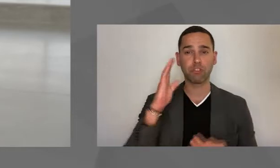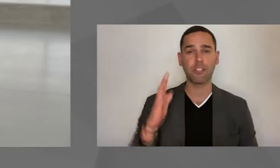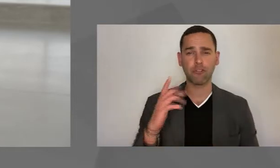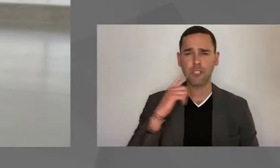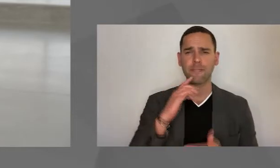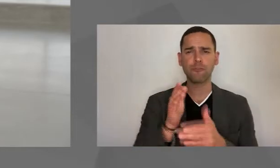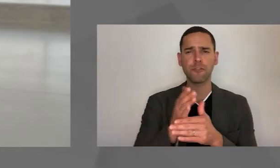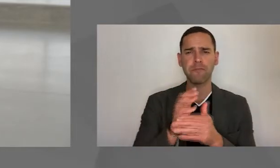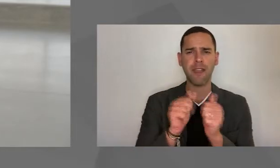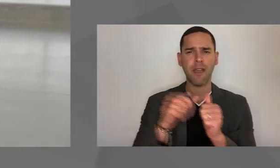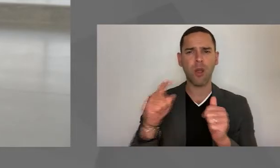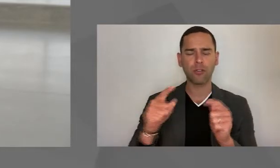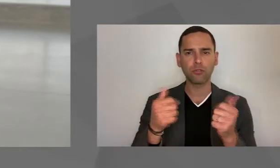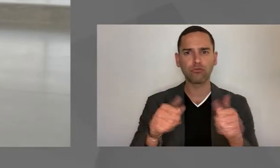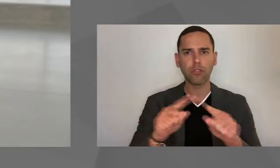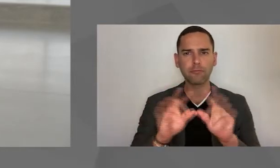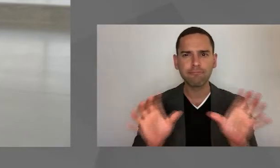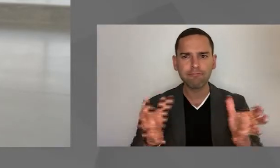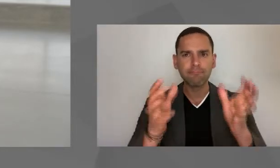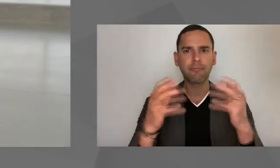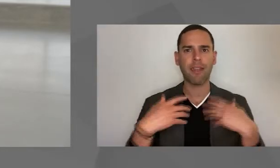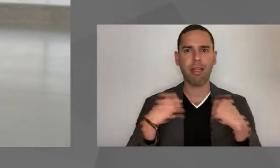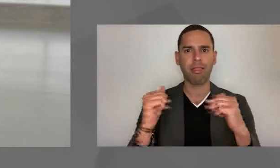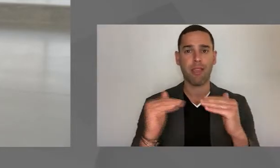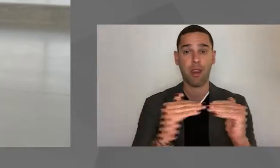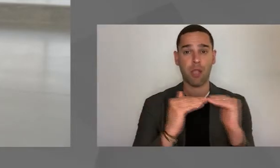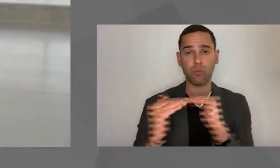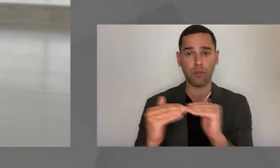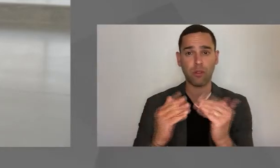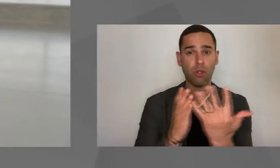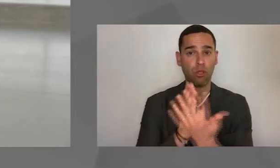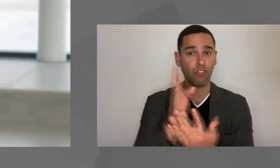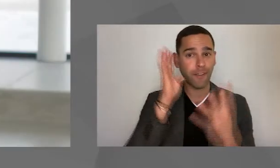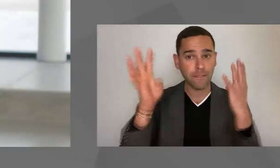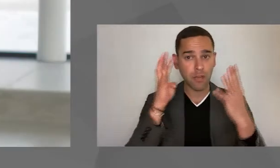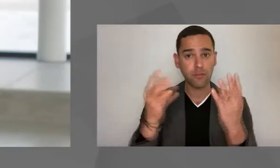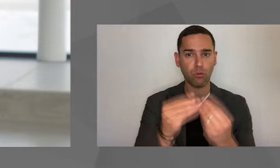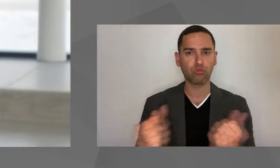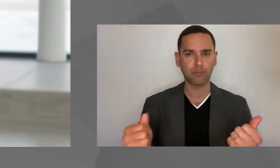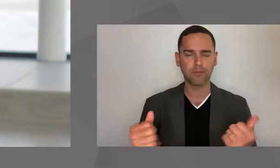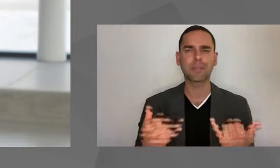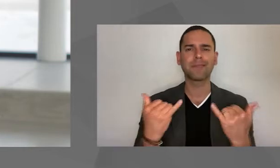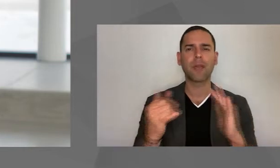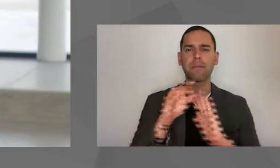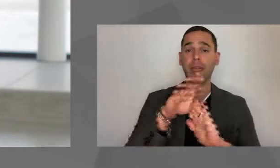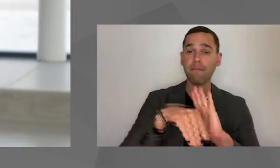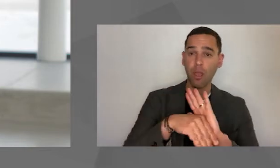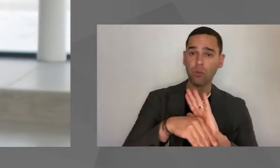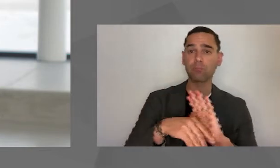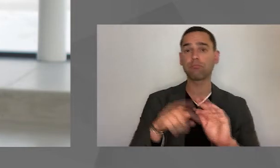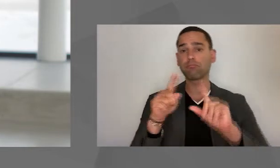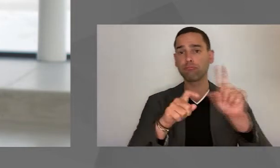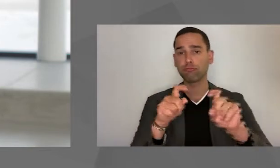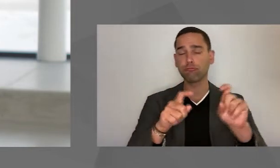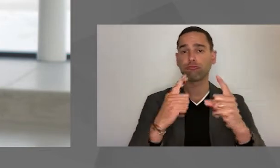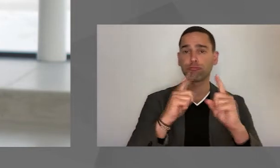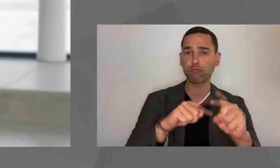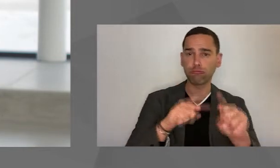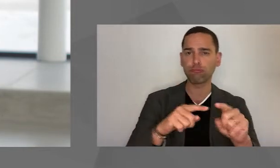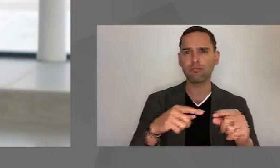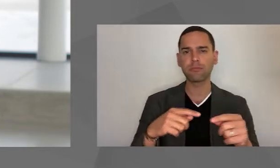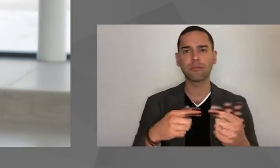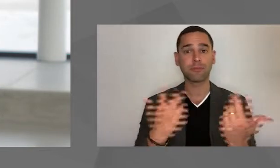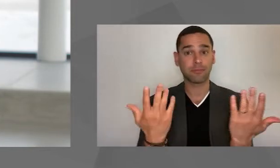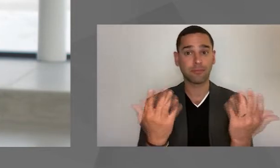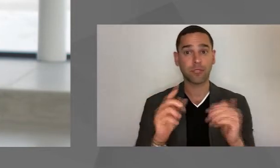ways in which you are striving to promote health and equity through innovative solutions. We will spend the next half an hour with our presenters for a live